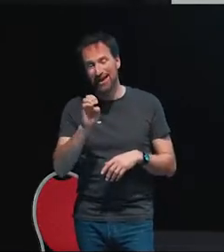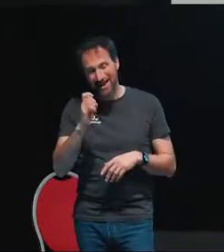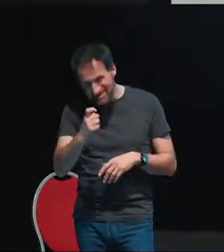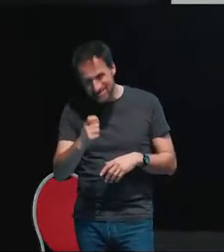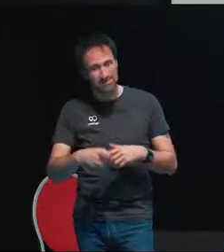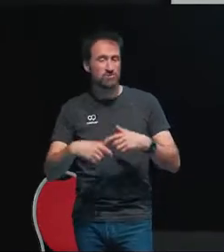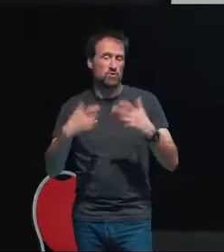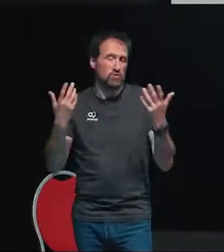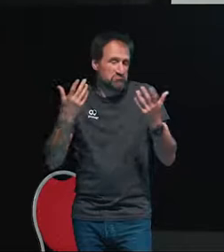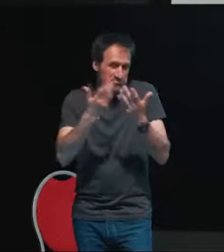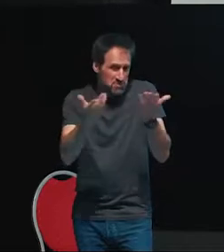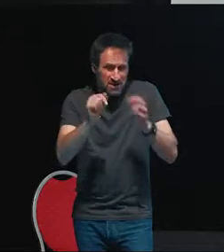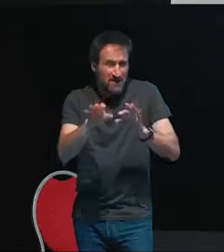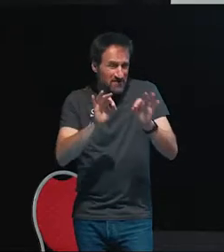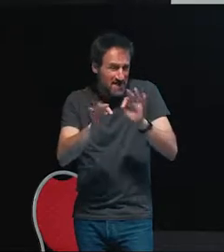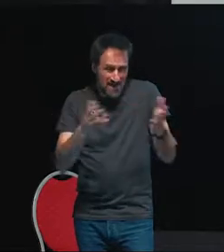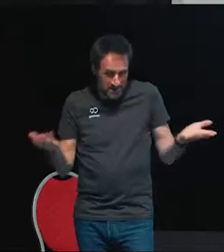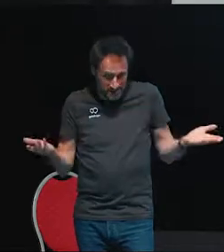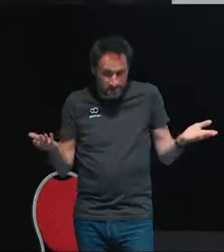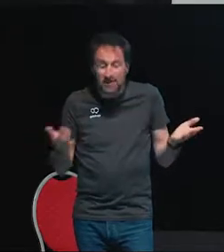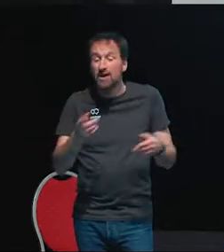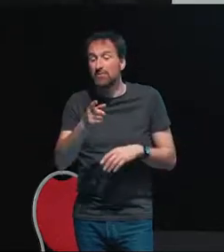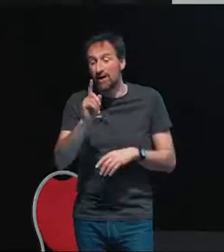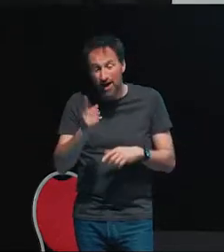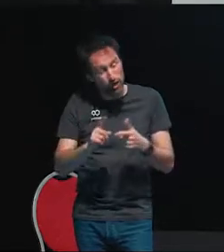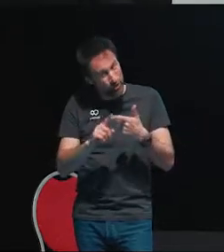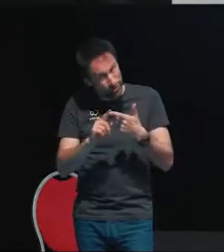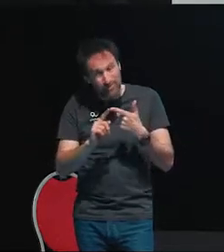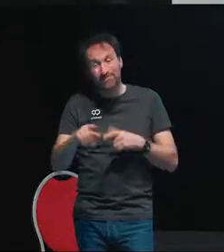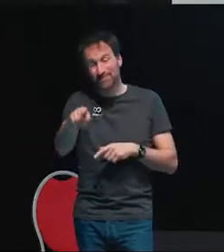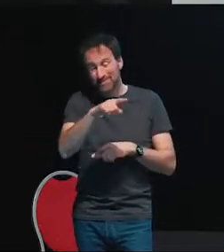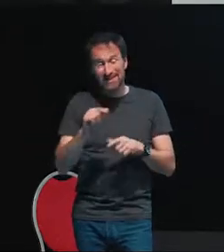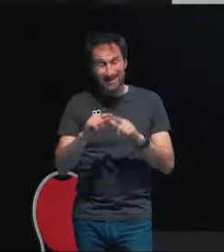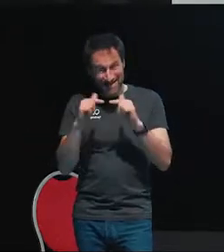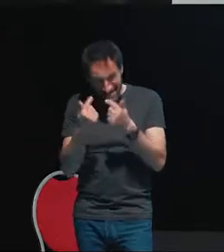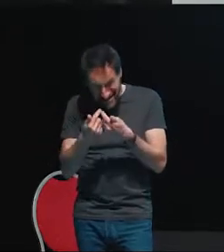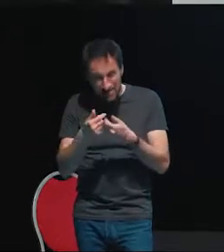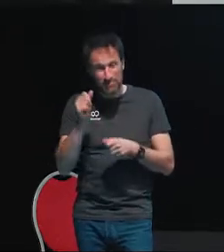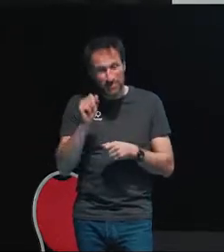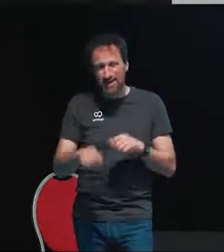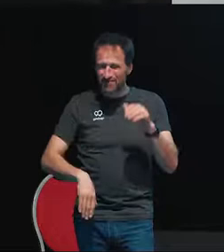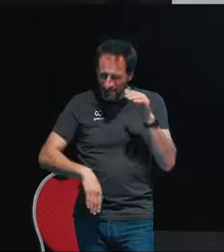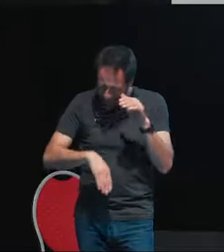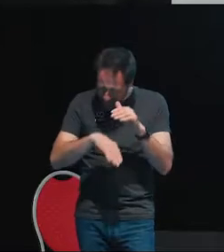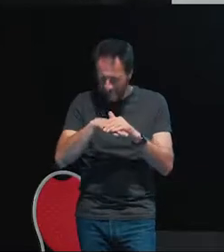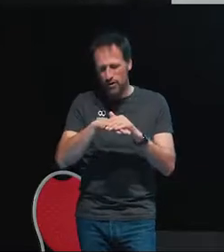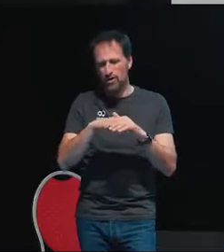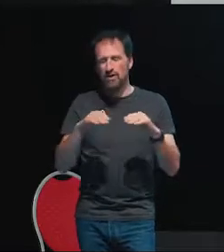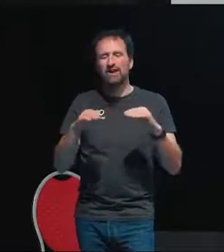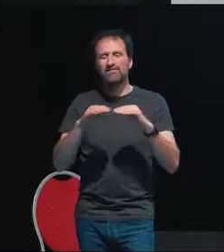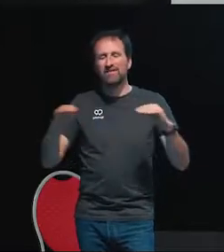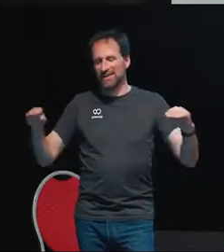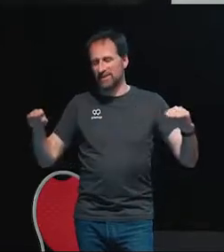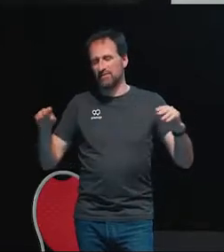also have the fact that you as a team get to own a fully vertical part of your stack so you own not only